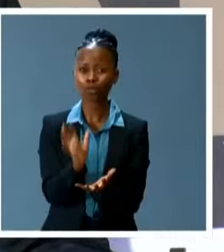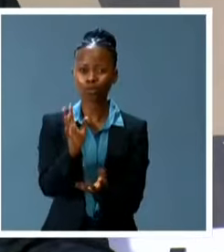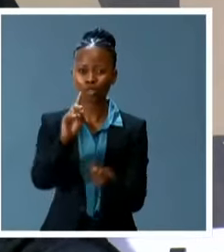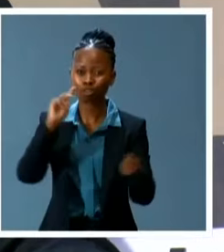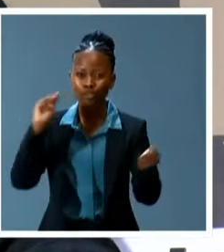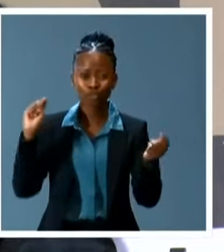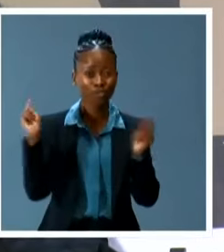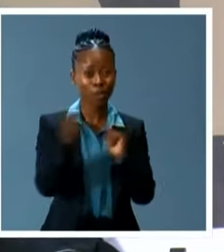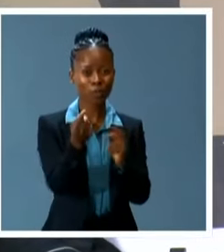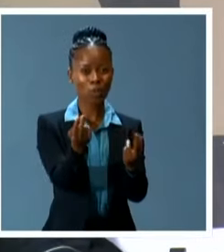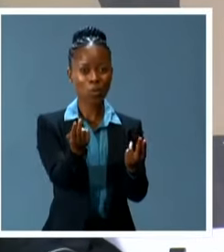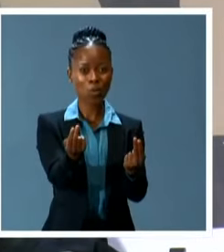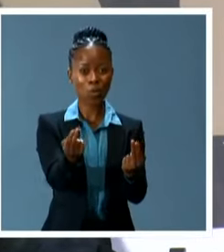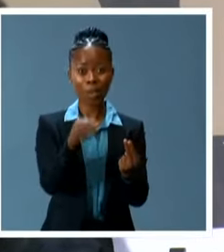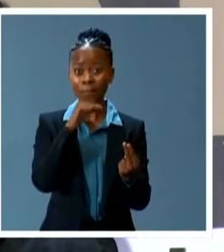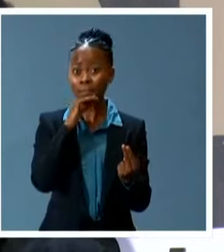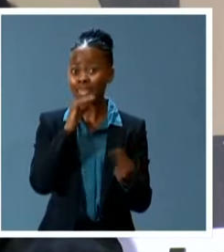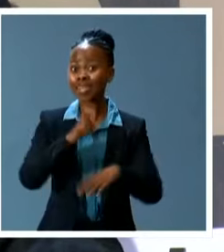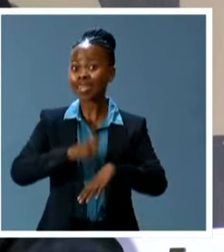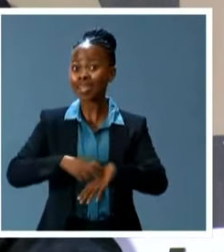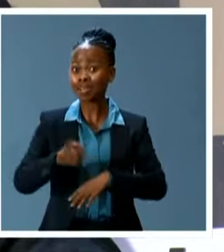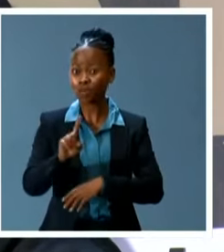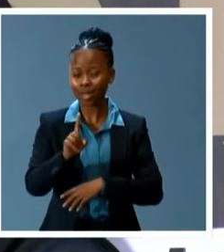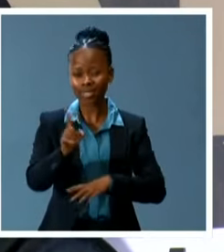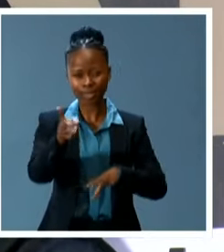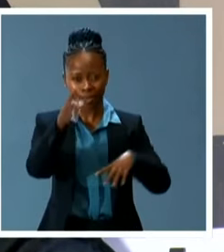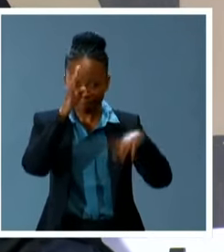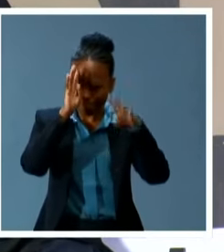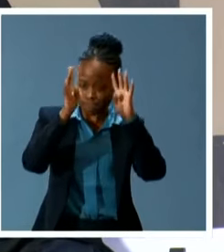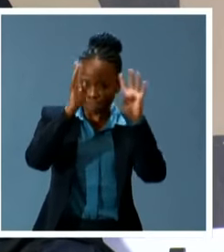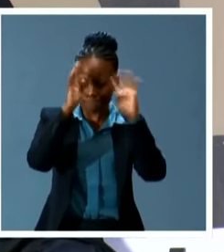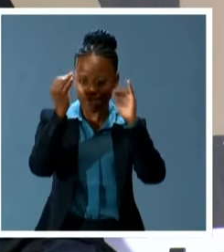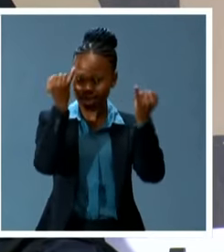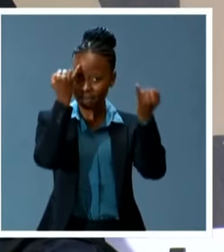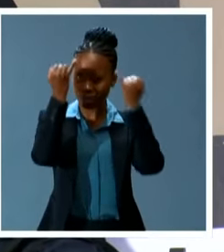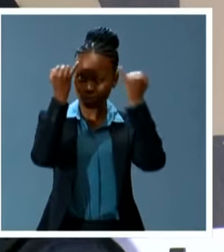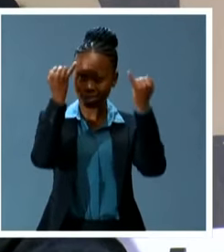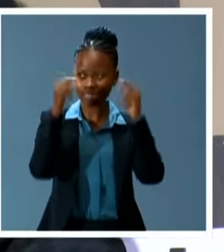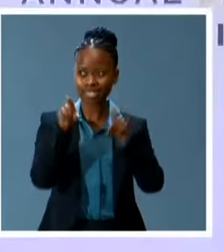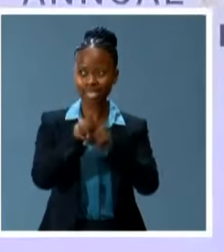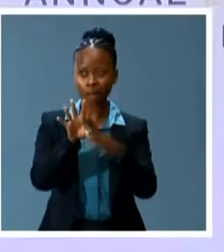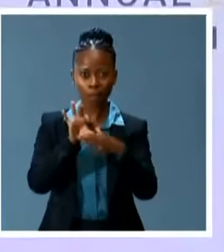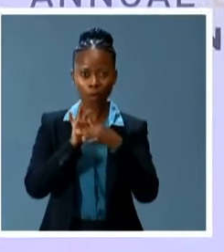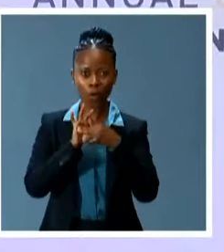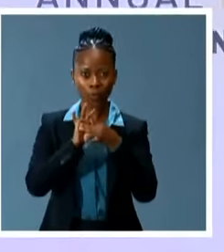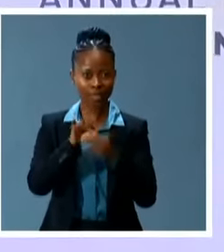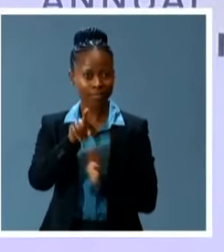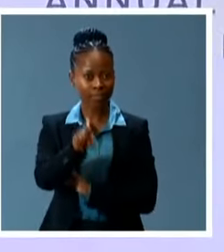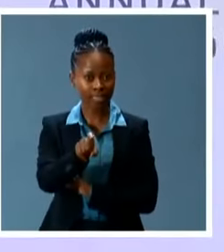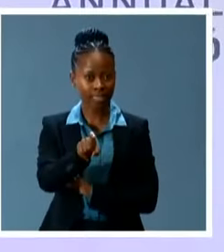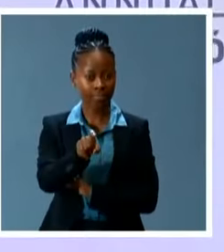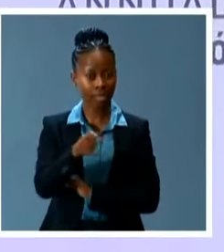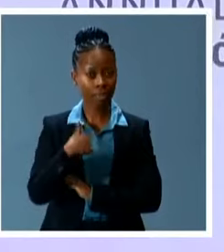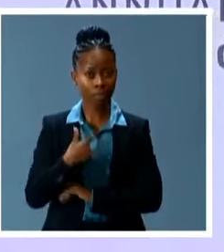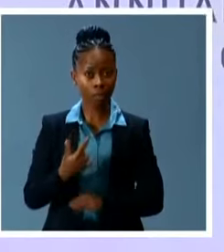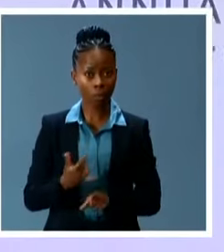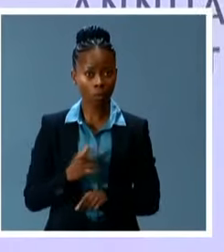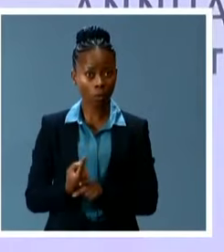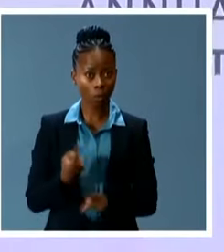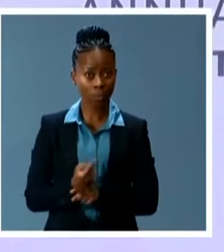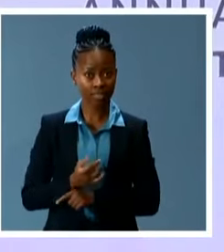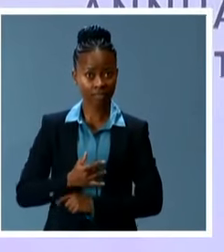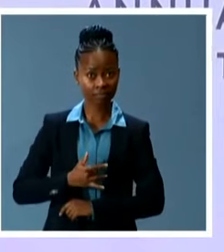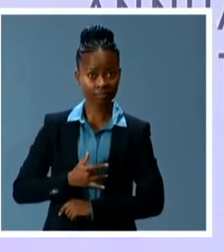will demand imagination and commitment from all of us. I always feel encouraged whenever